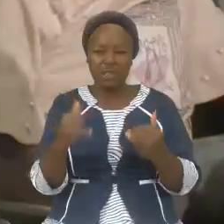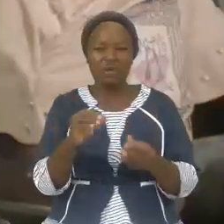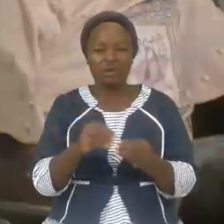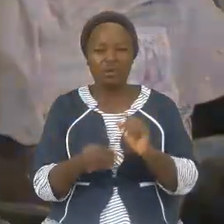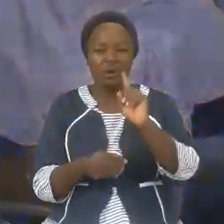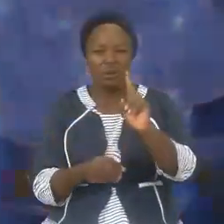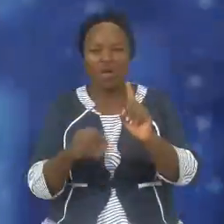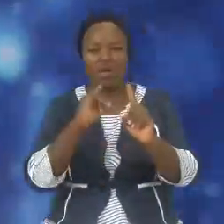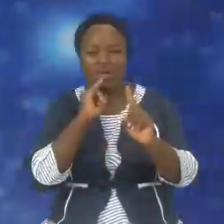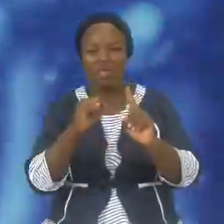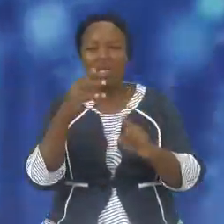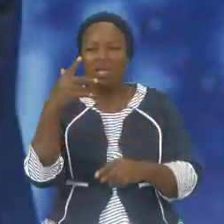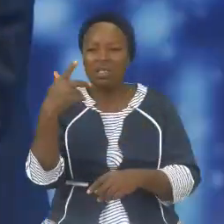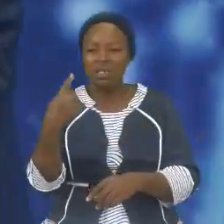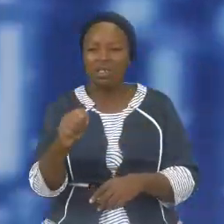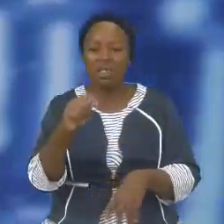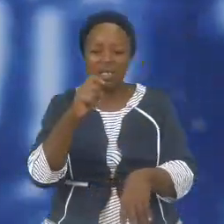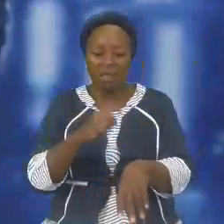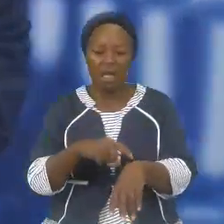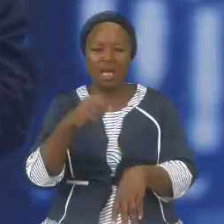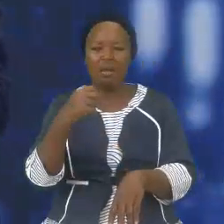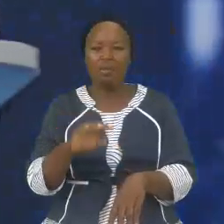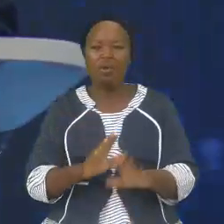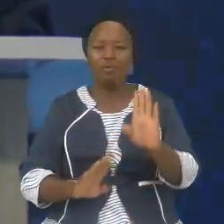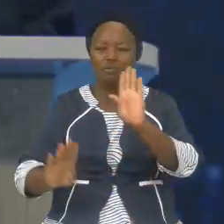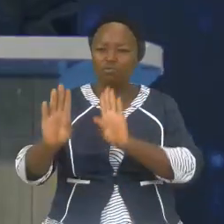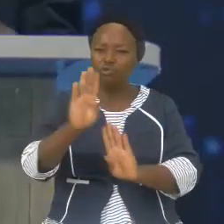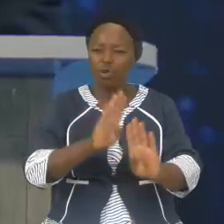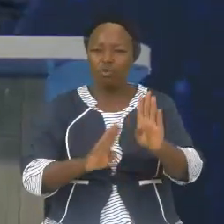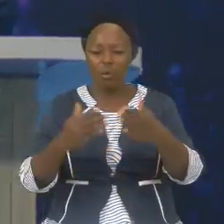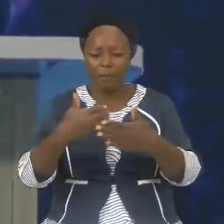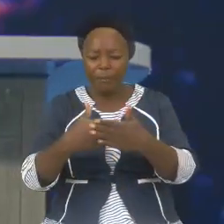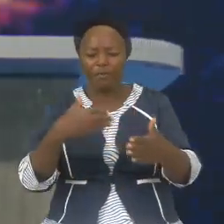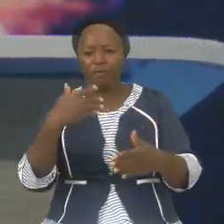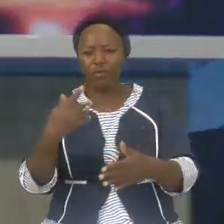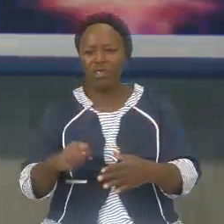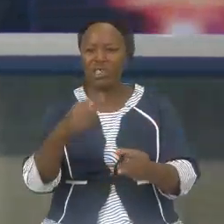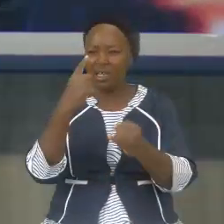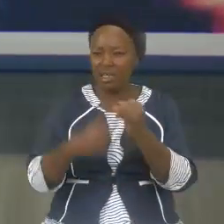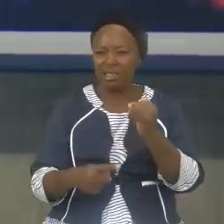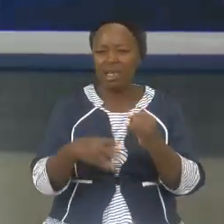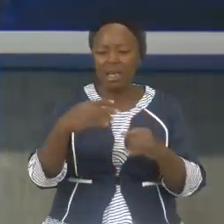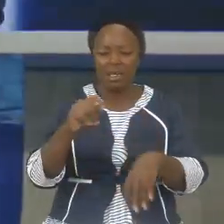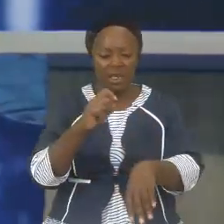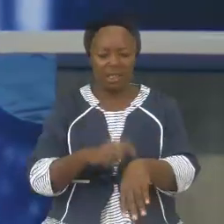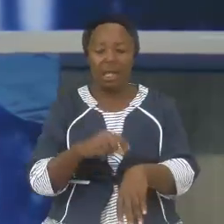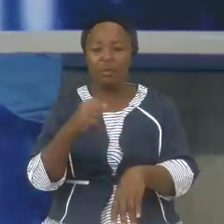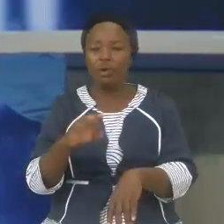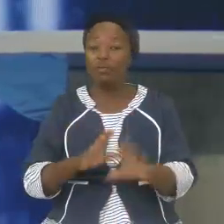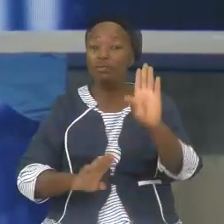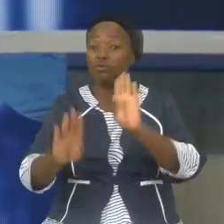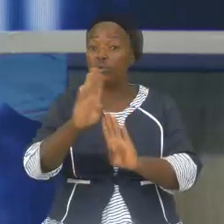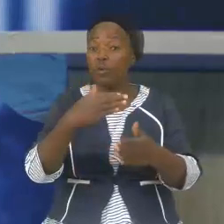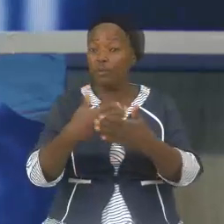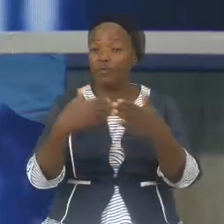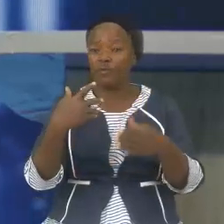the time of trouble before the end. The time of trouble before the